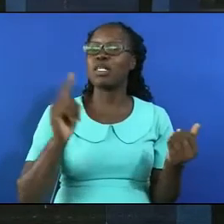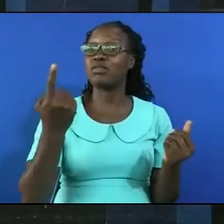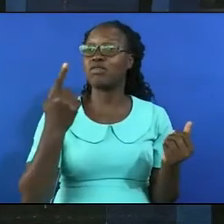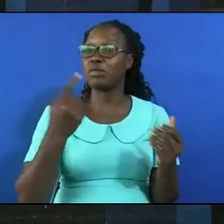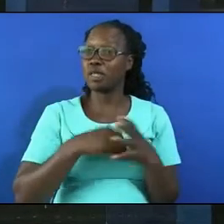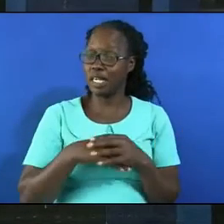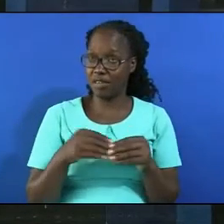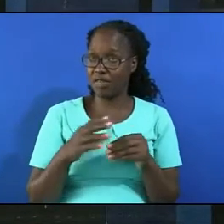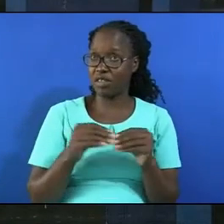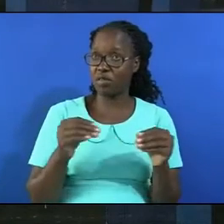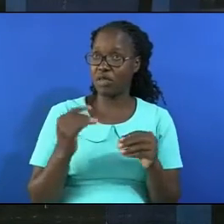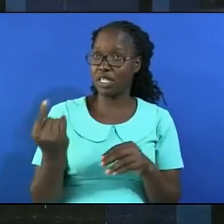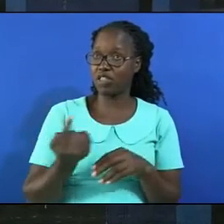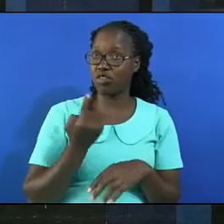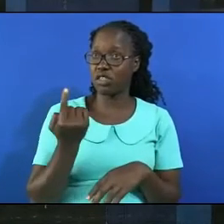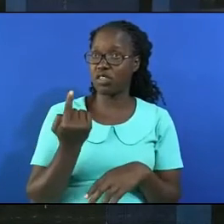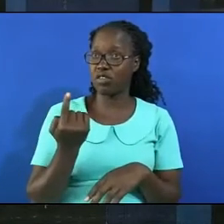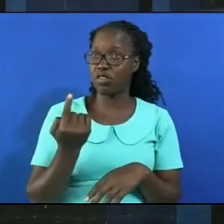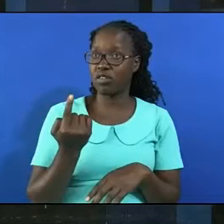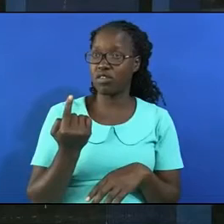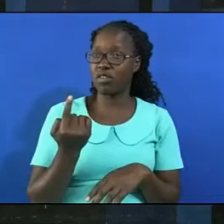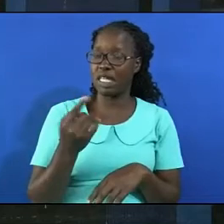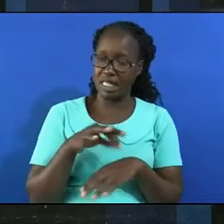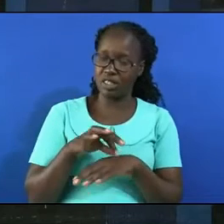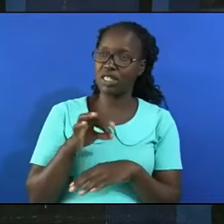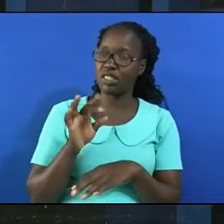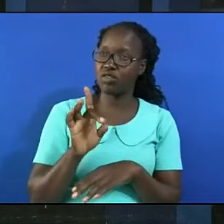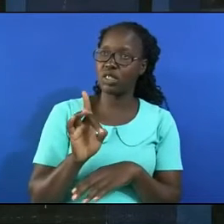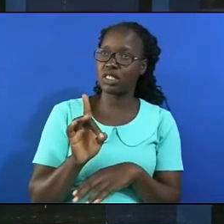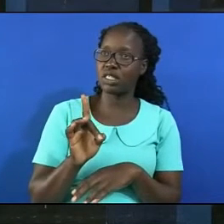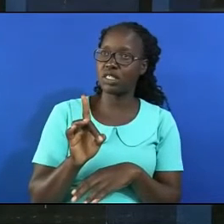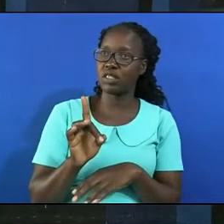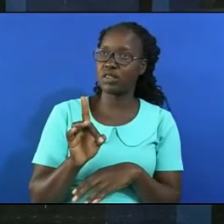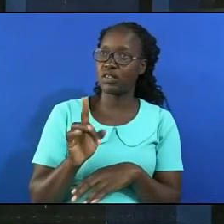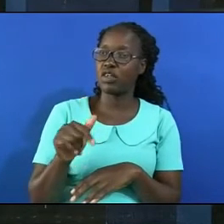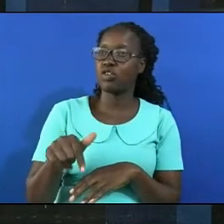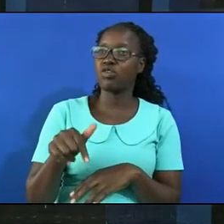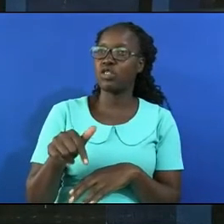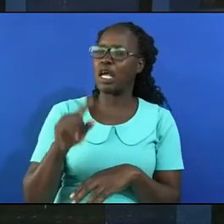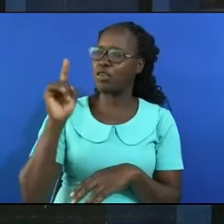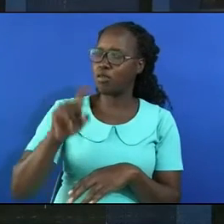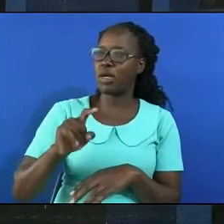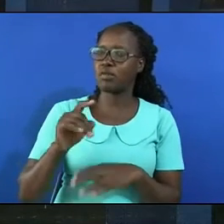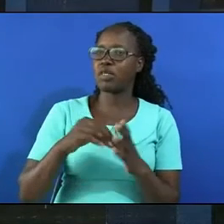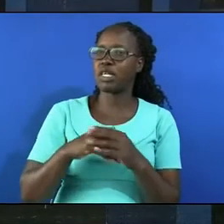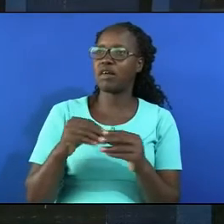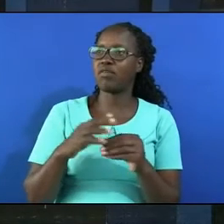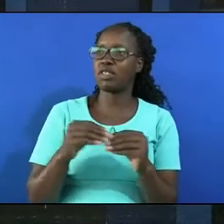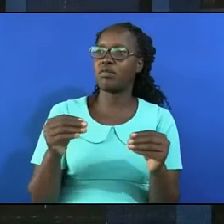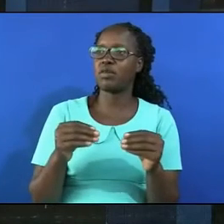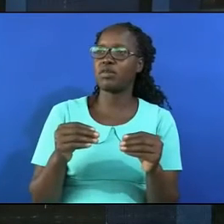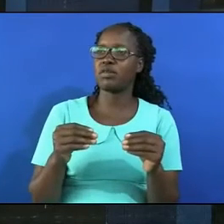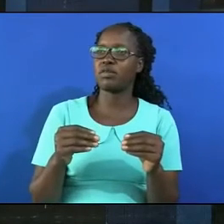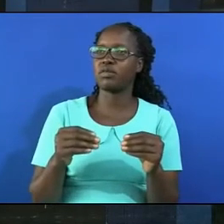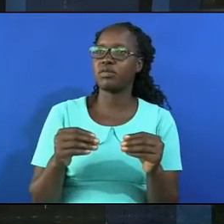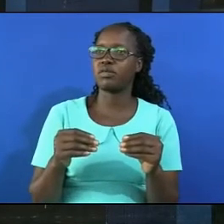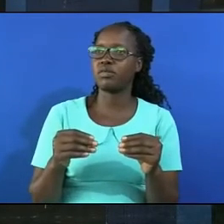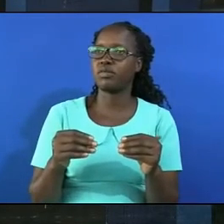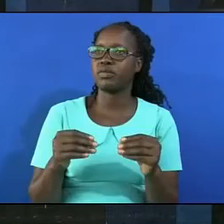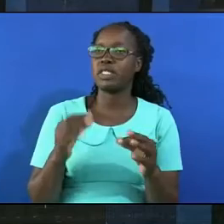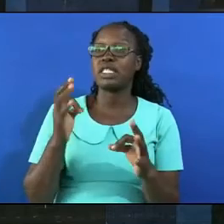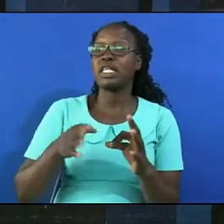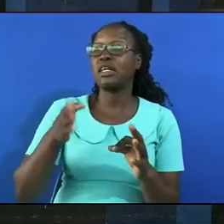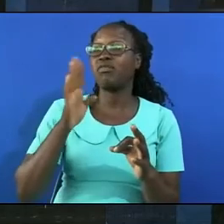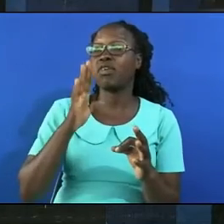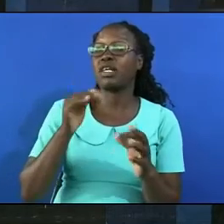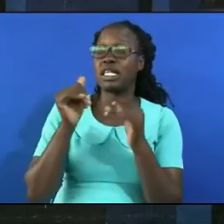be comfortable in your skin. That's the point we are making today. You must first be comfortable in your skin. If